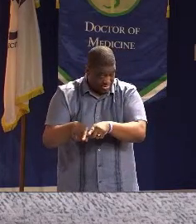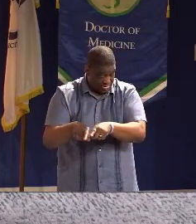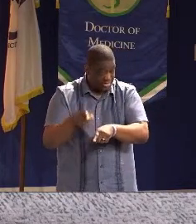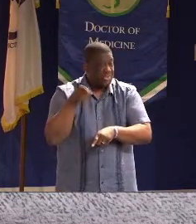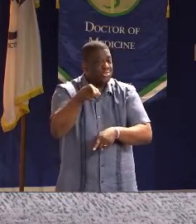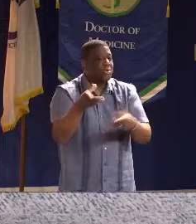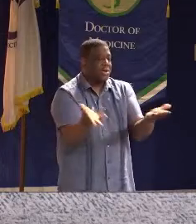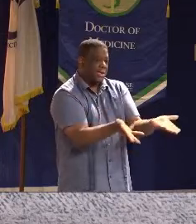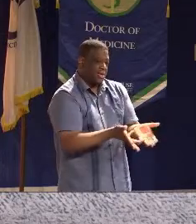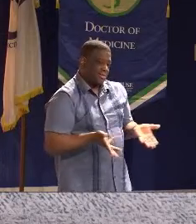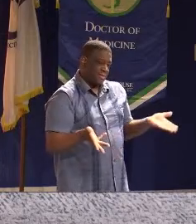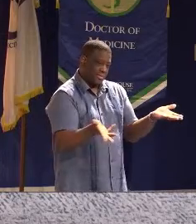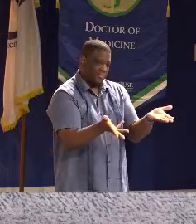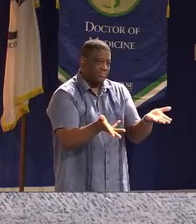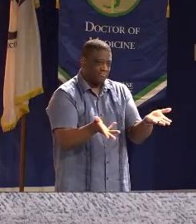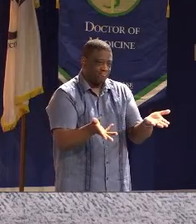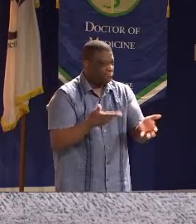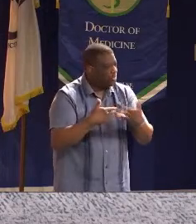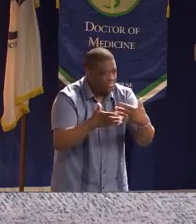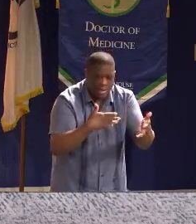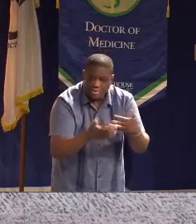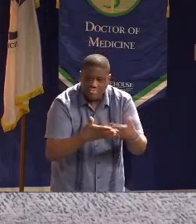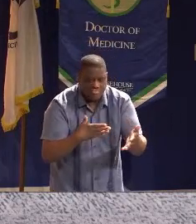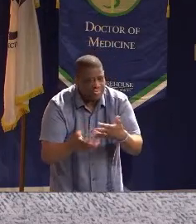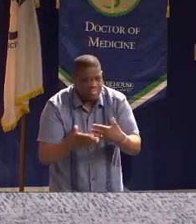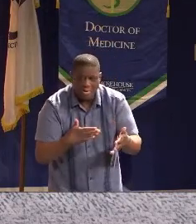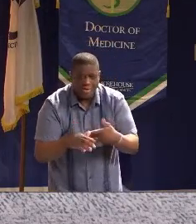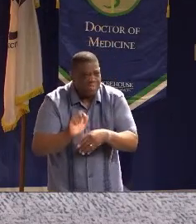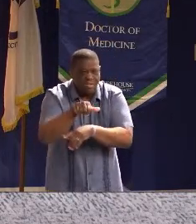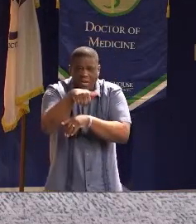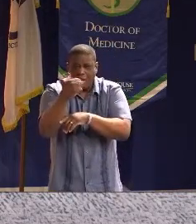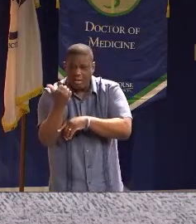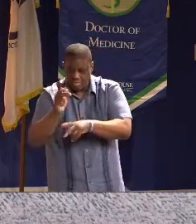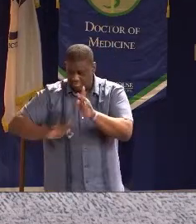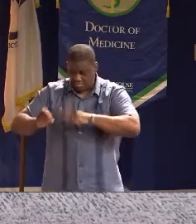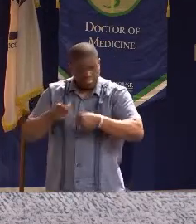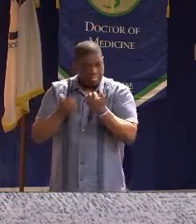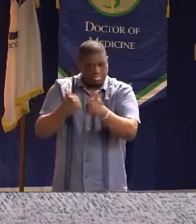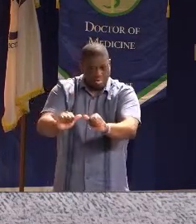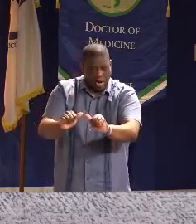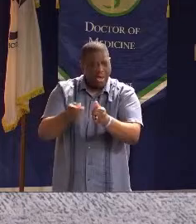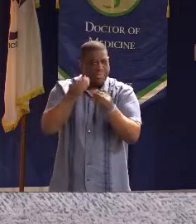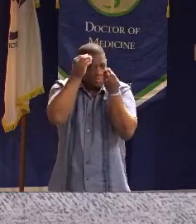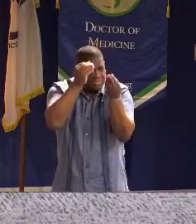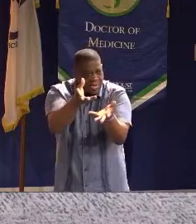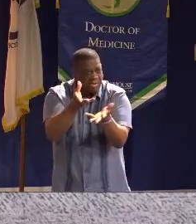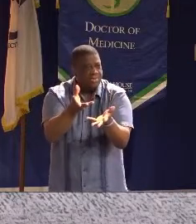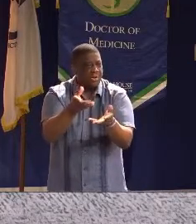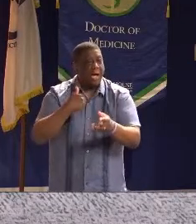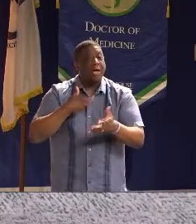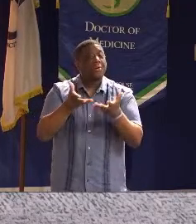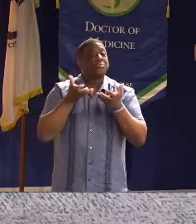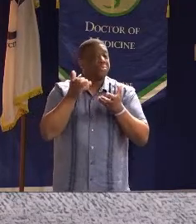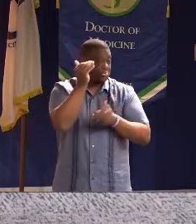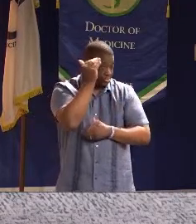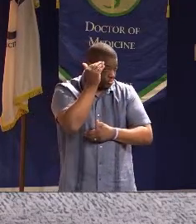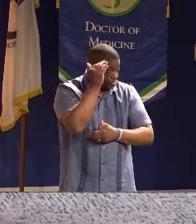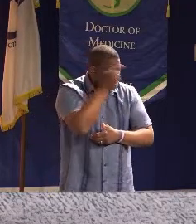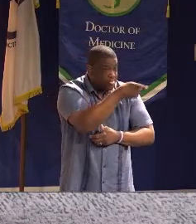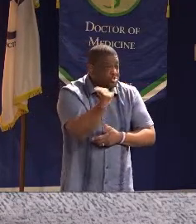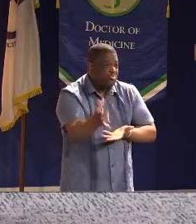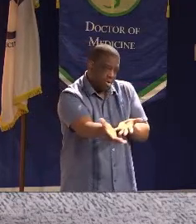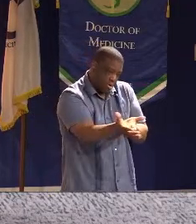hear, no matter what others try to tell you, I want you to know you